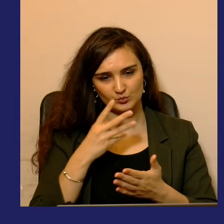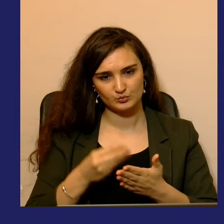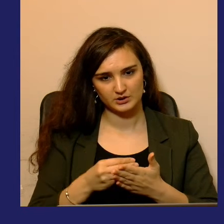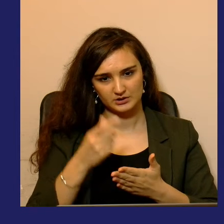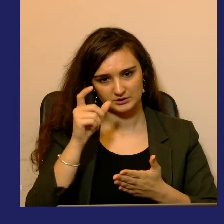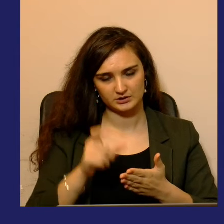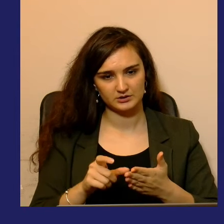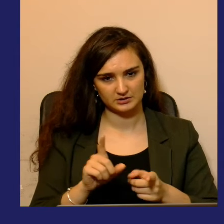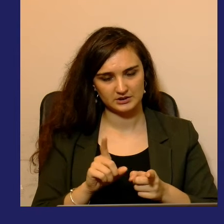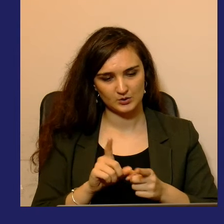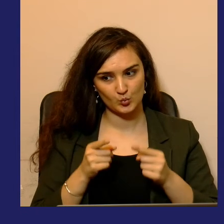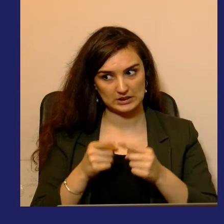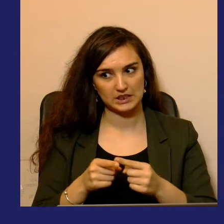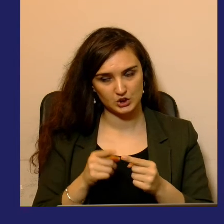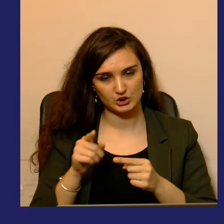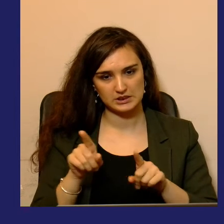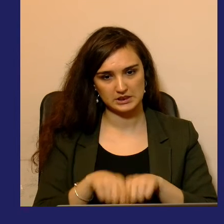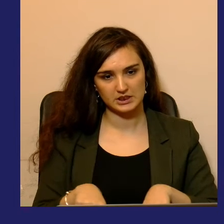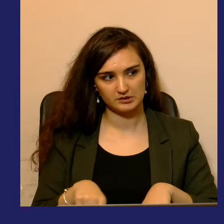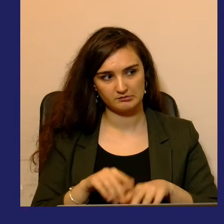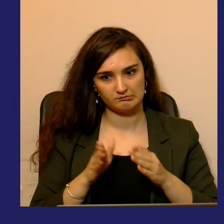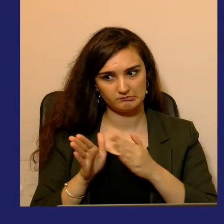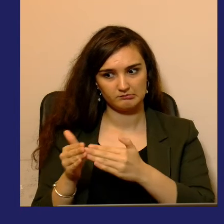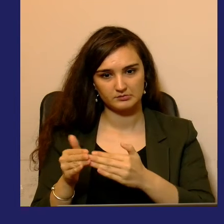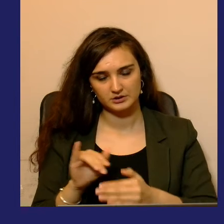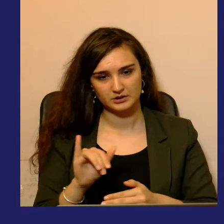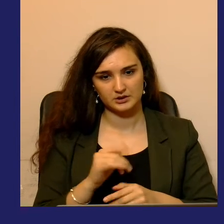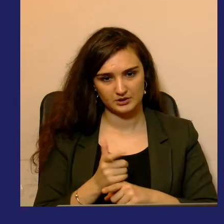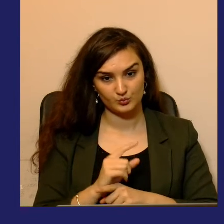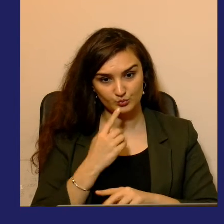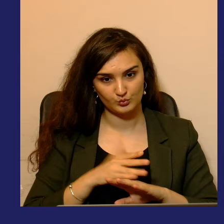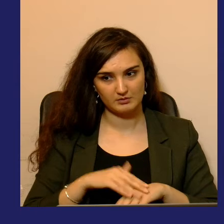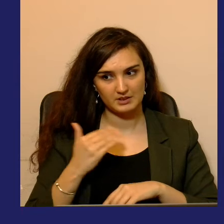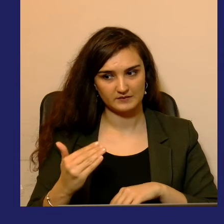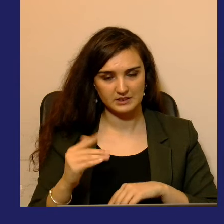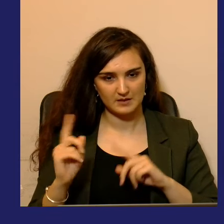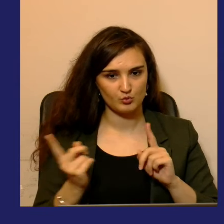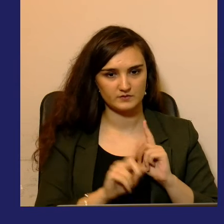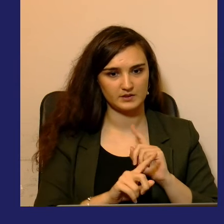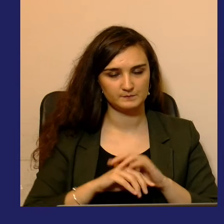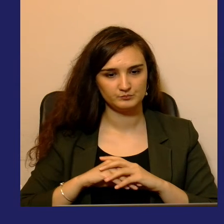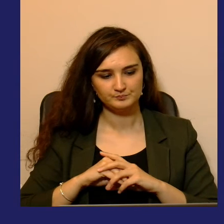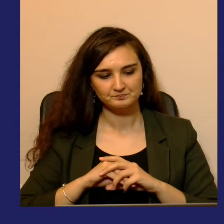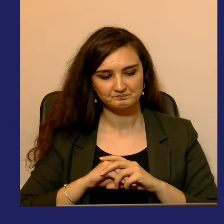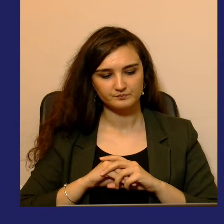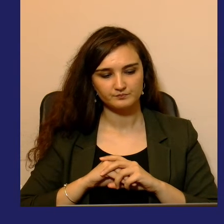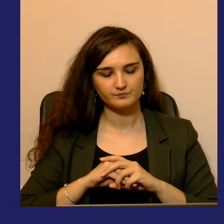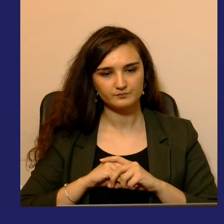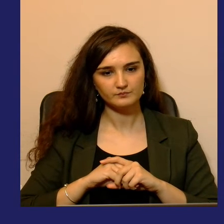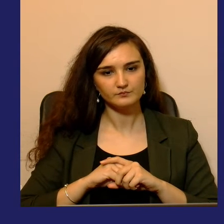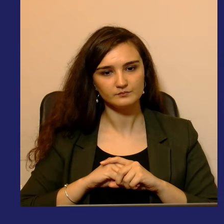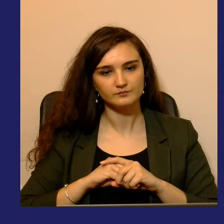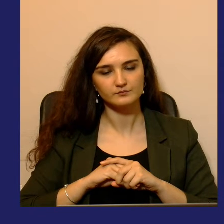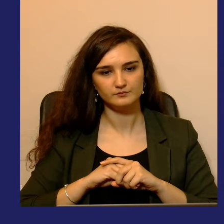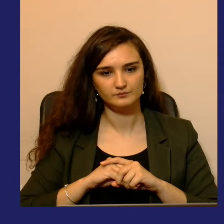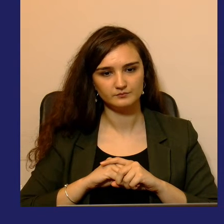is, it's very difficult for them to come out of it. They have made it so onerous